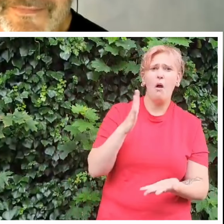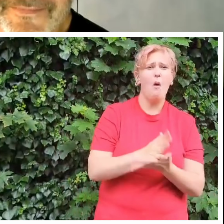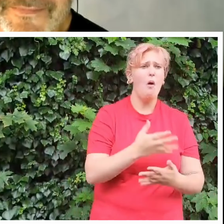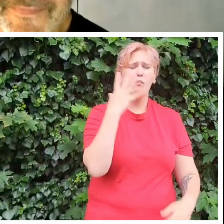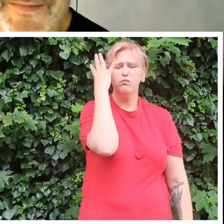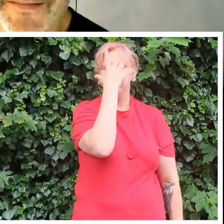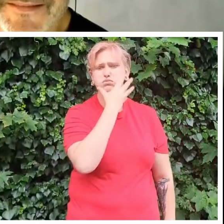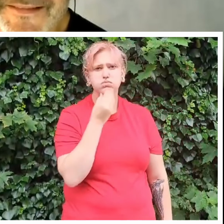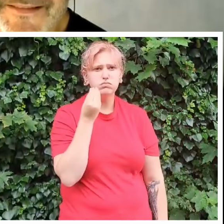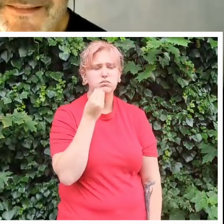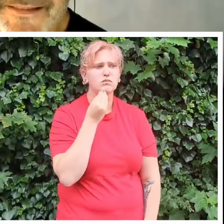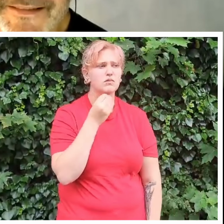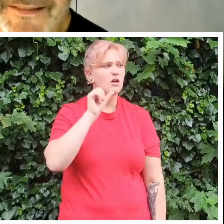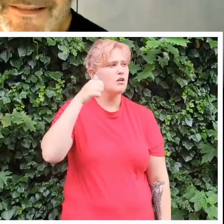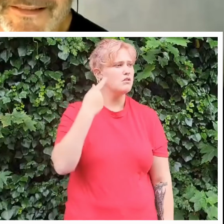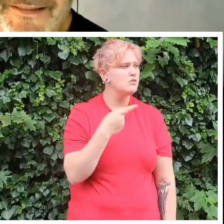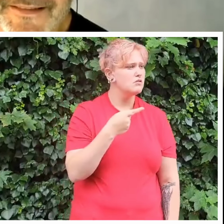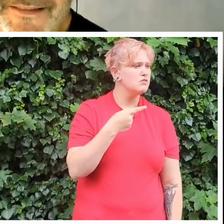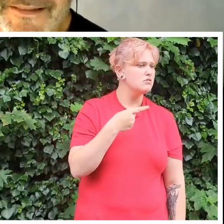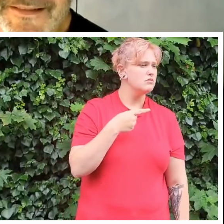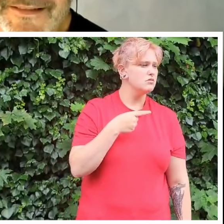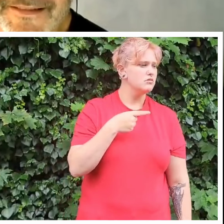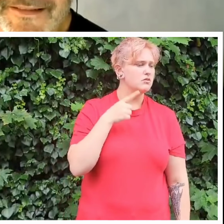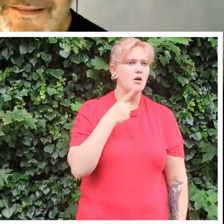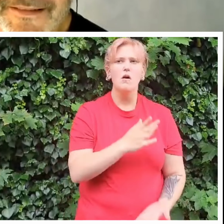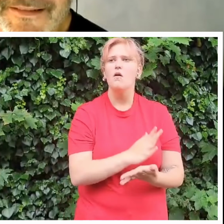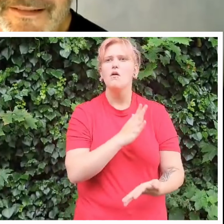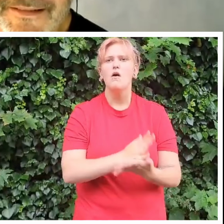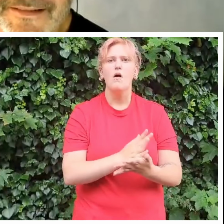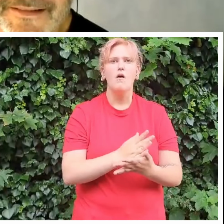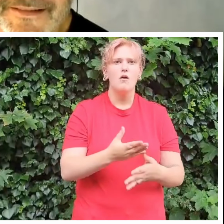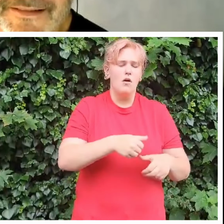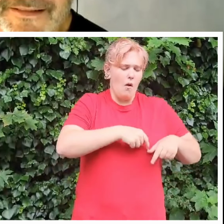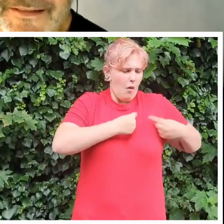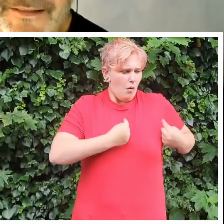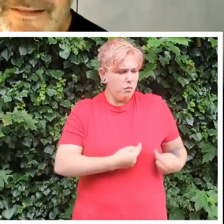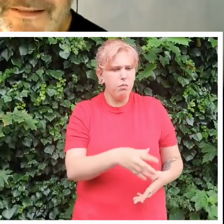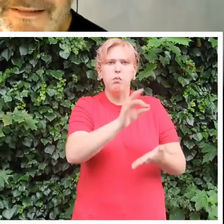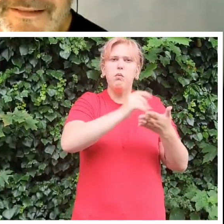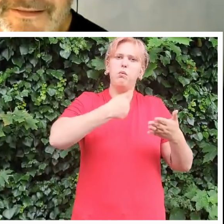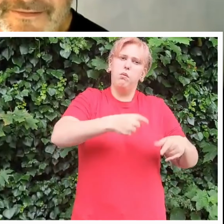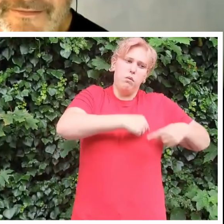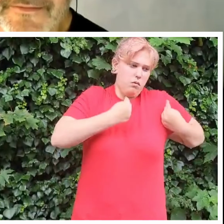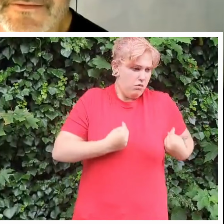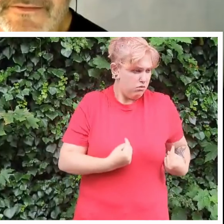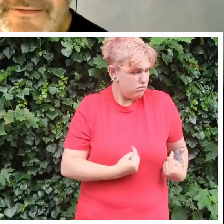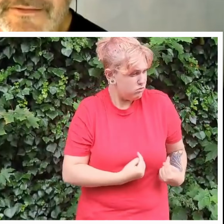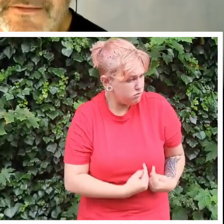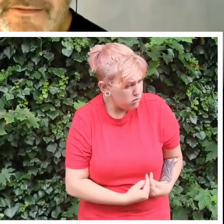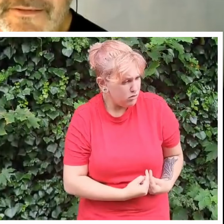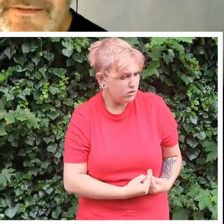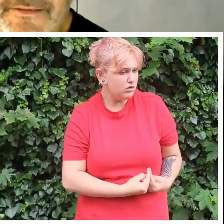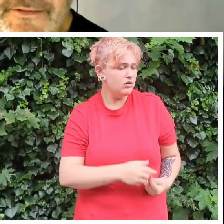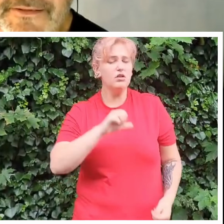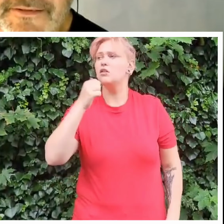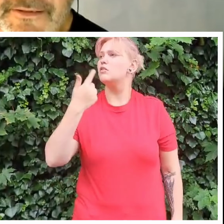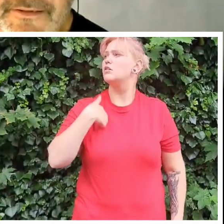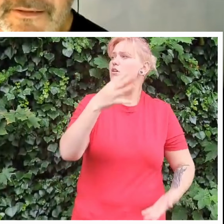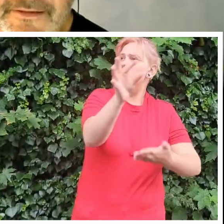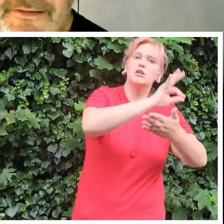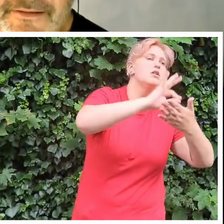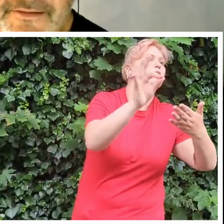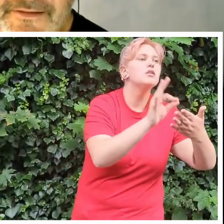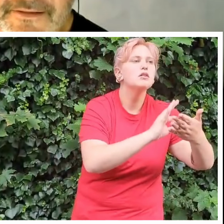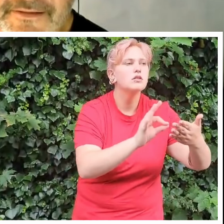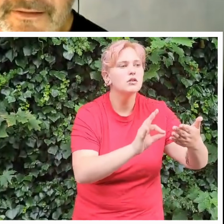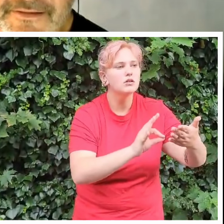absolutely beautiful. And it is spoken from my heart. It is written from my heart. And it's